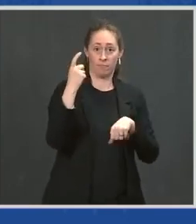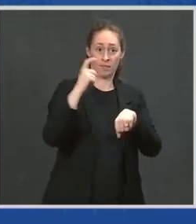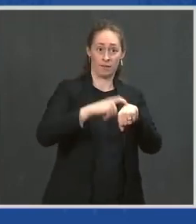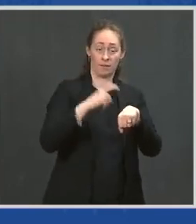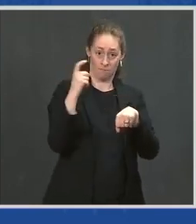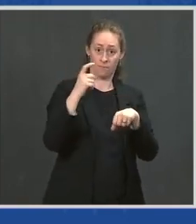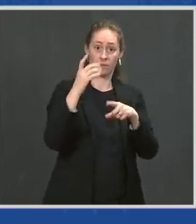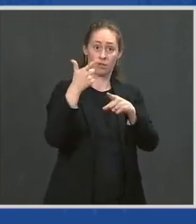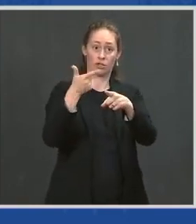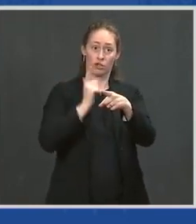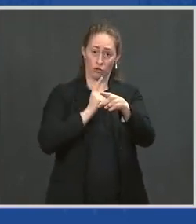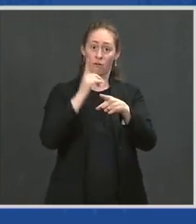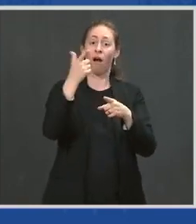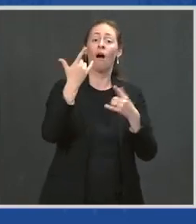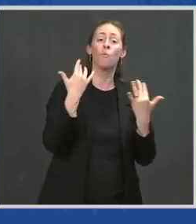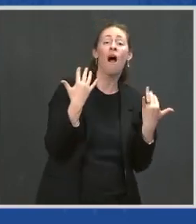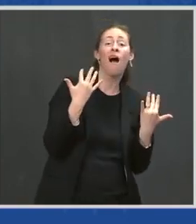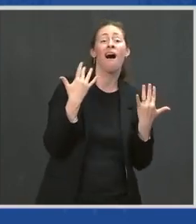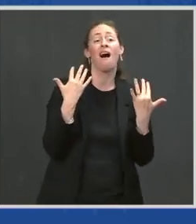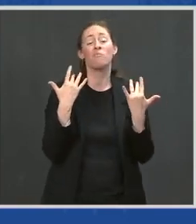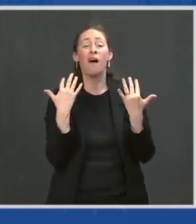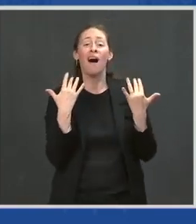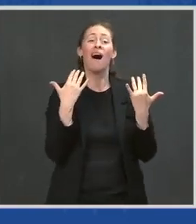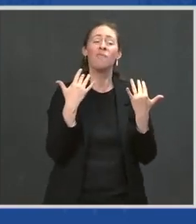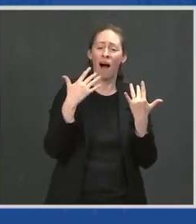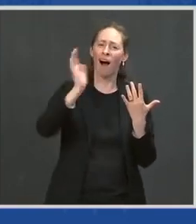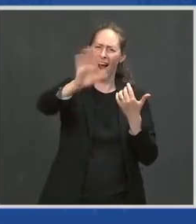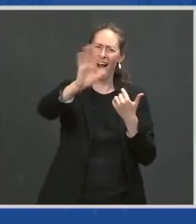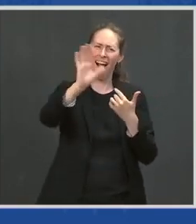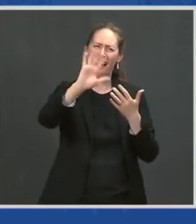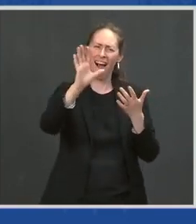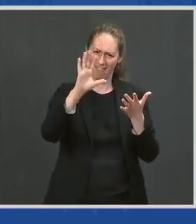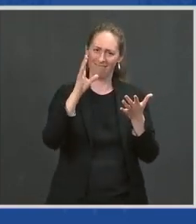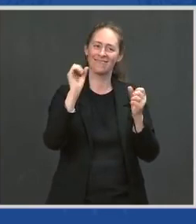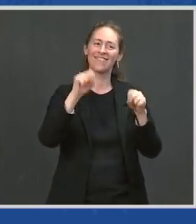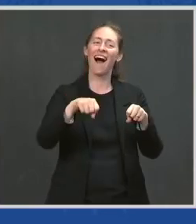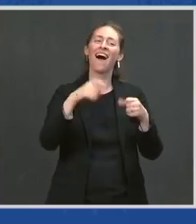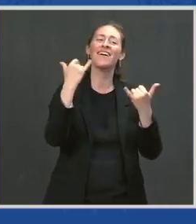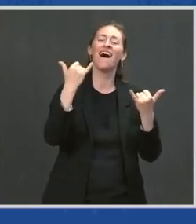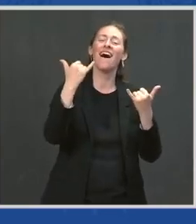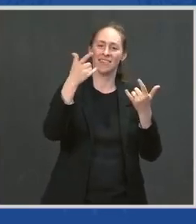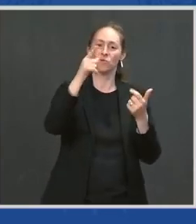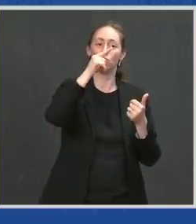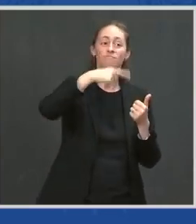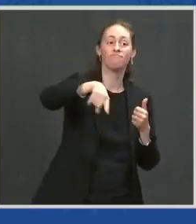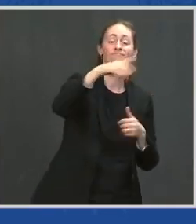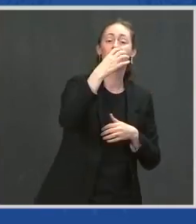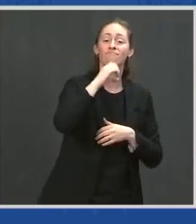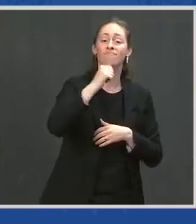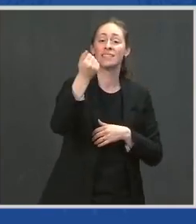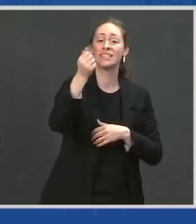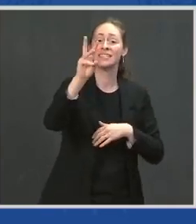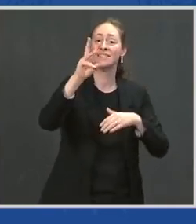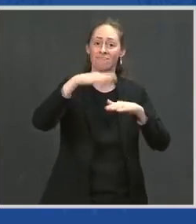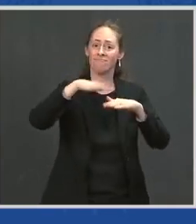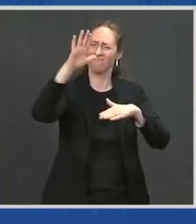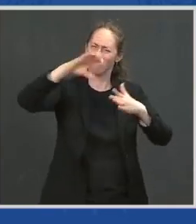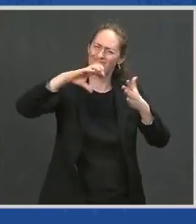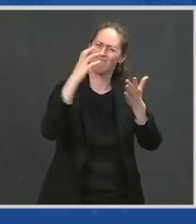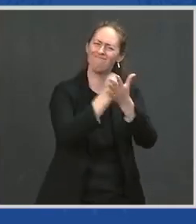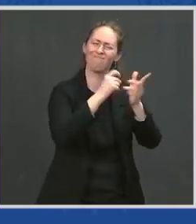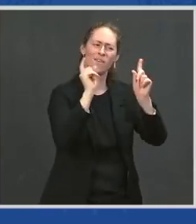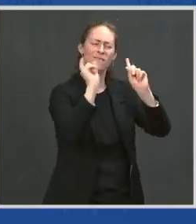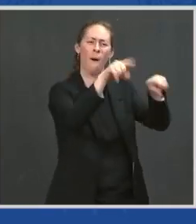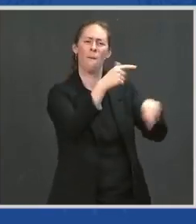no longer. Now is the time for everyone over 16 years of age to get vaccinated. Unlike the